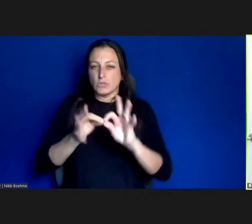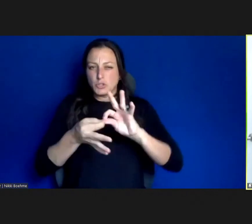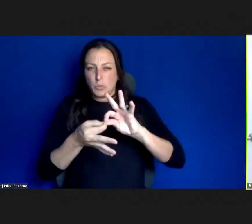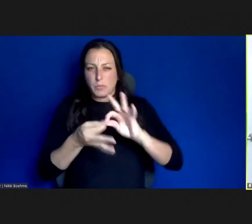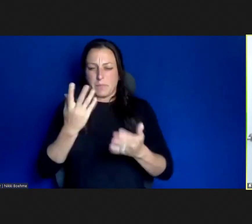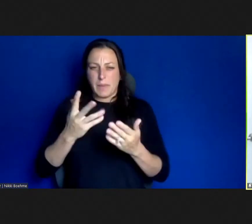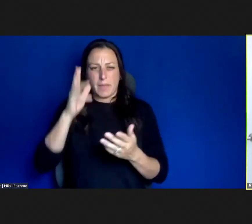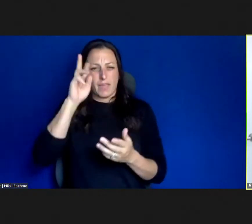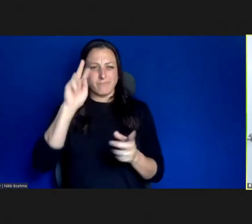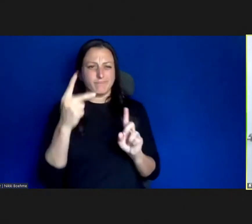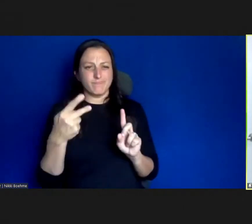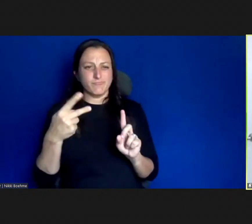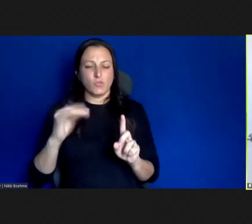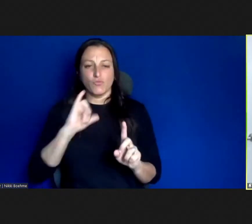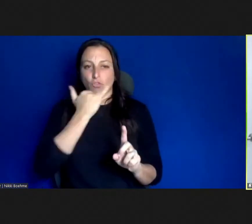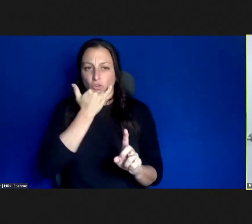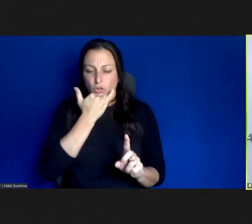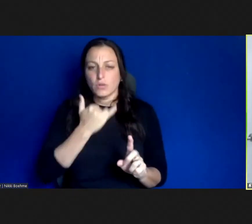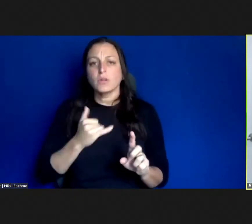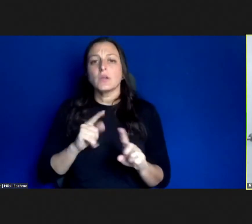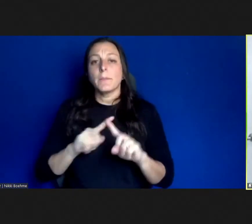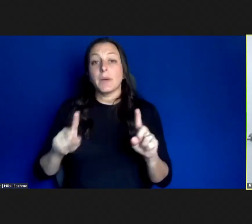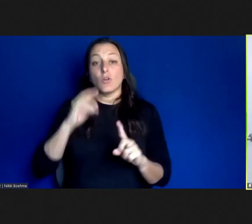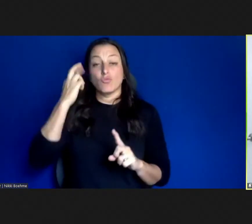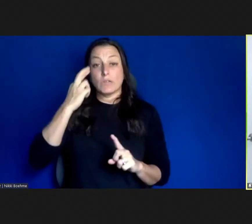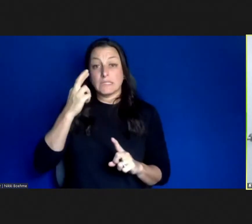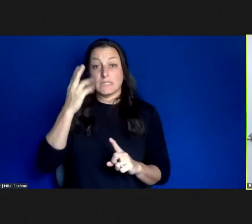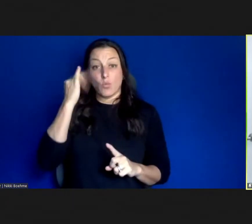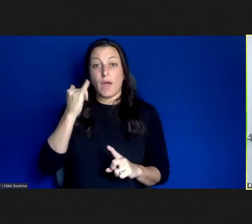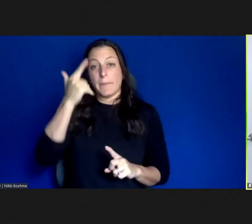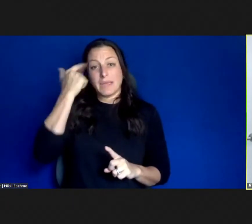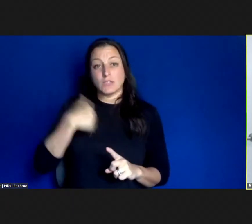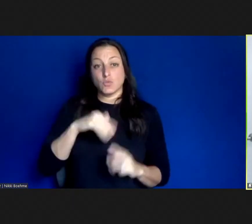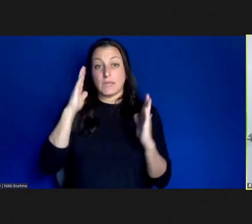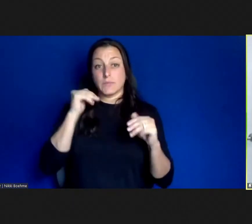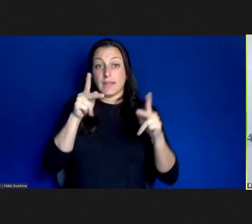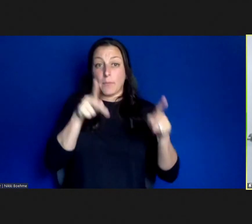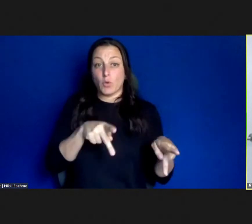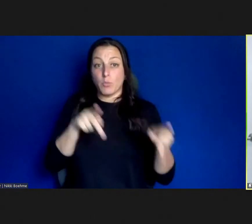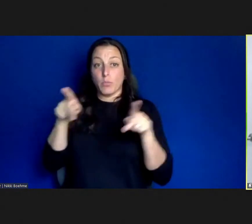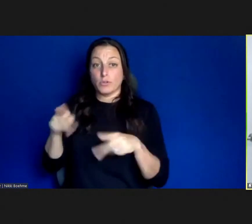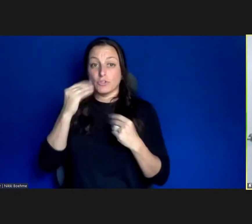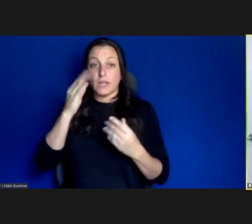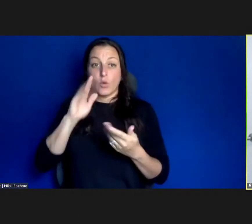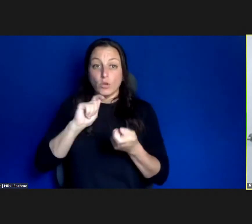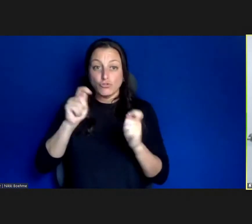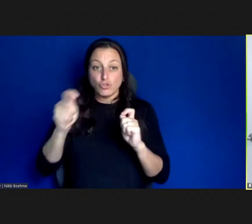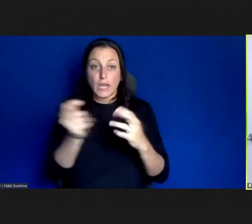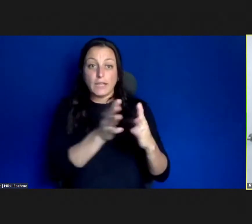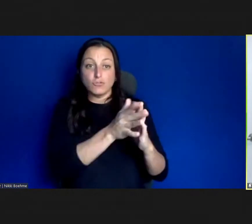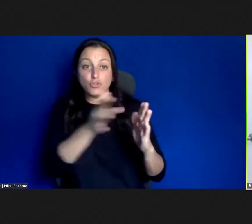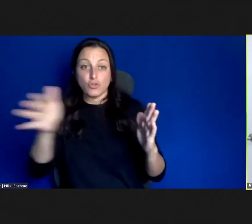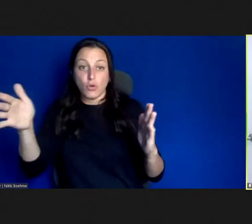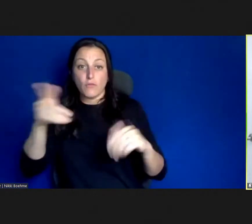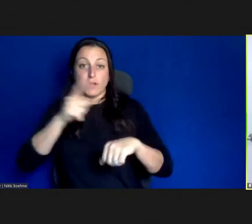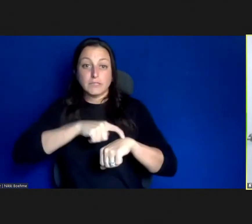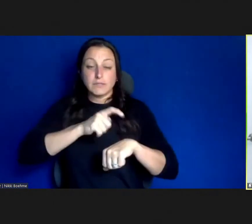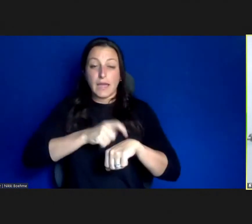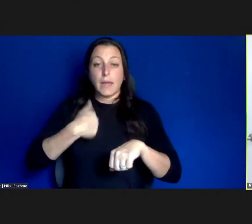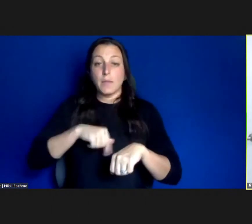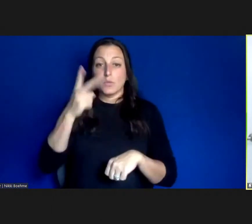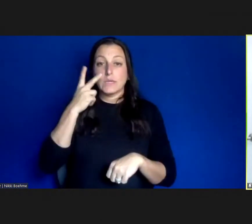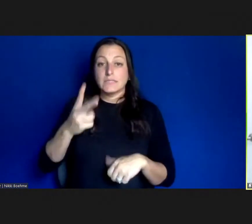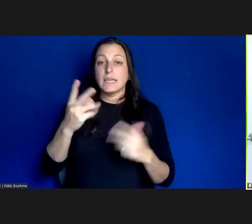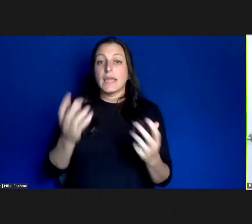proportion data can be misleading is that we expect that proportion data to change over time as we see the proportion of people that